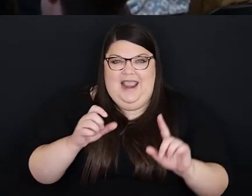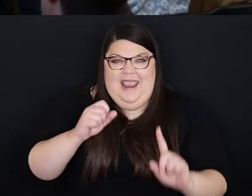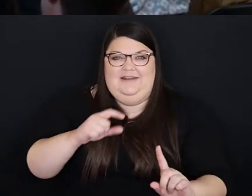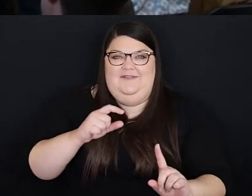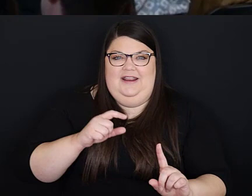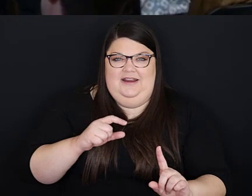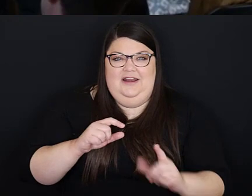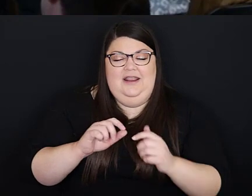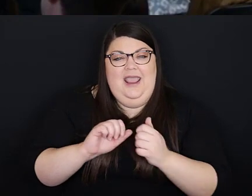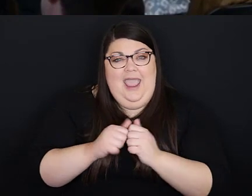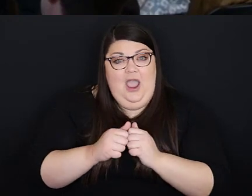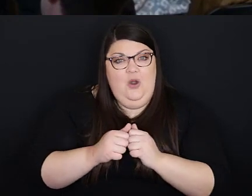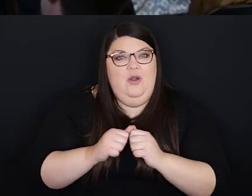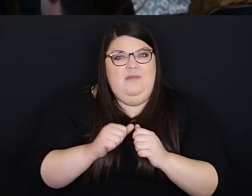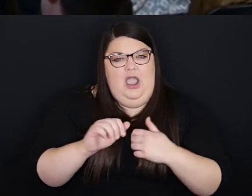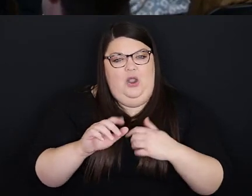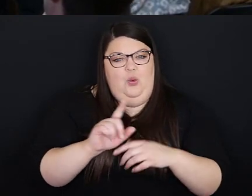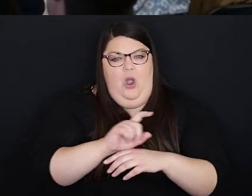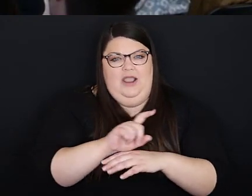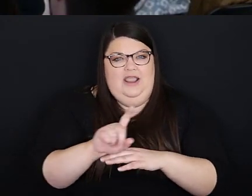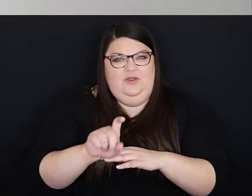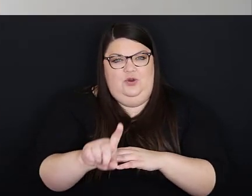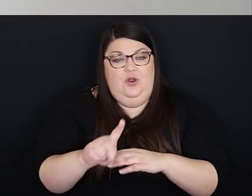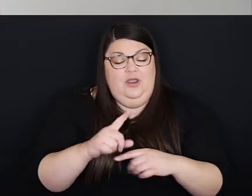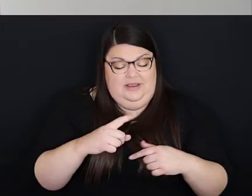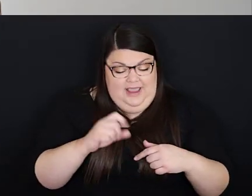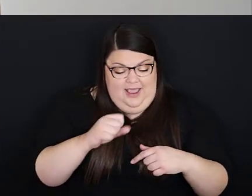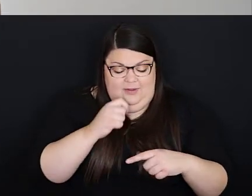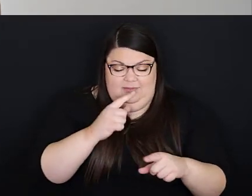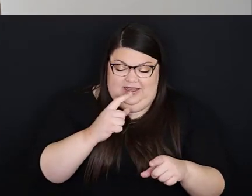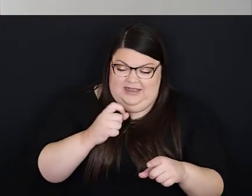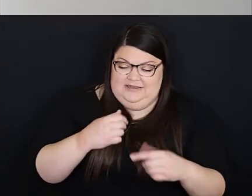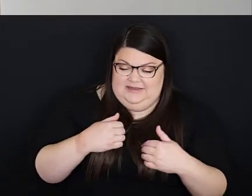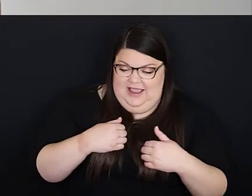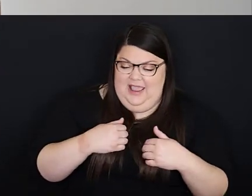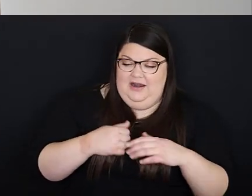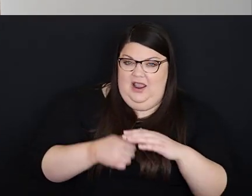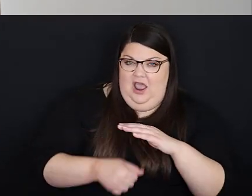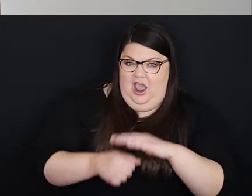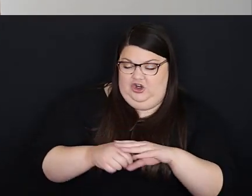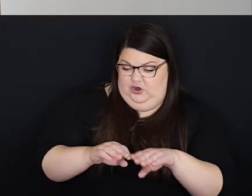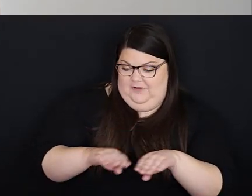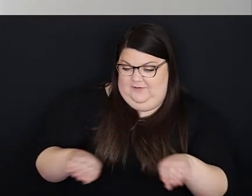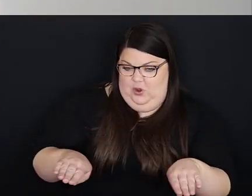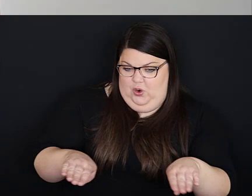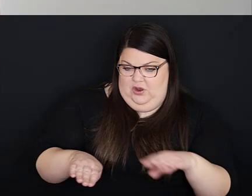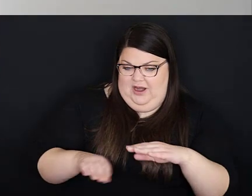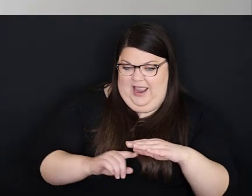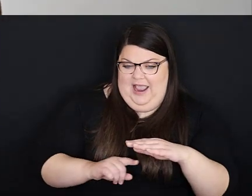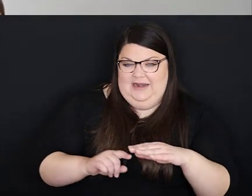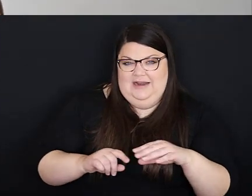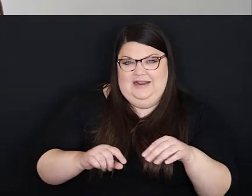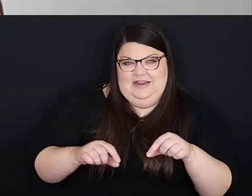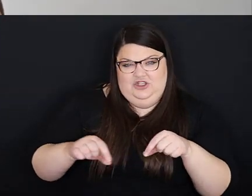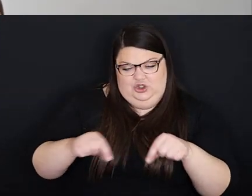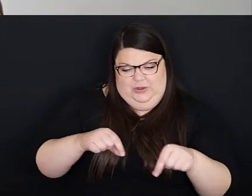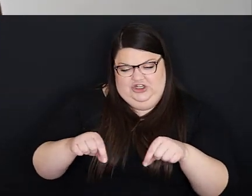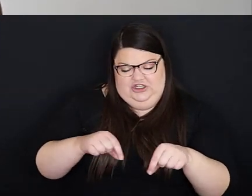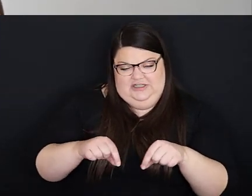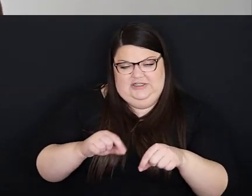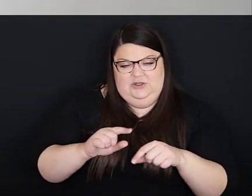By walking through it. Yeah, because they had ribbon switches that were underneath the flooring, and it was programmed and went